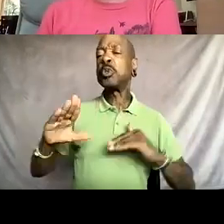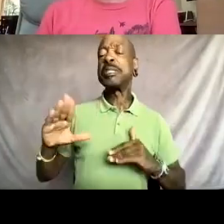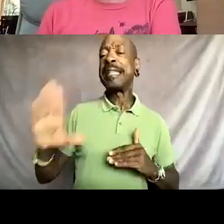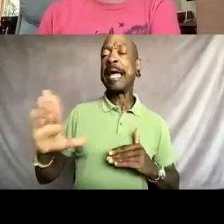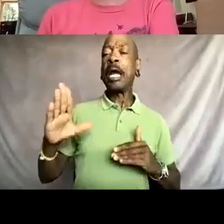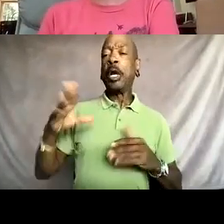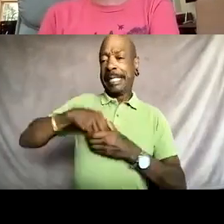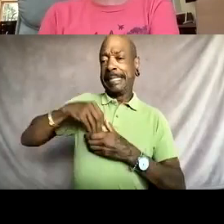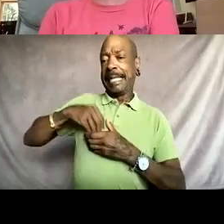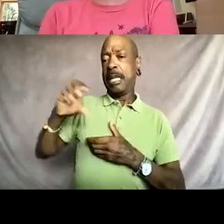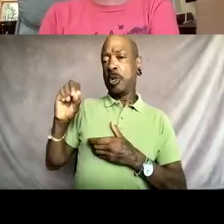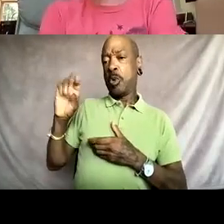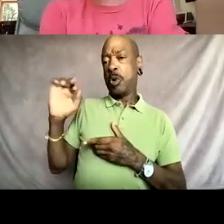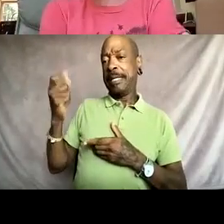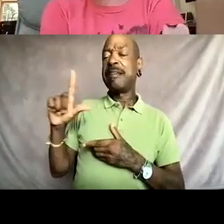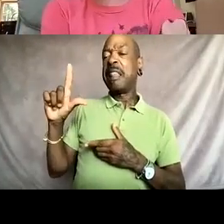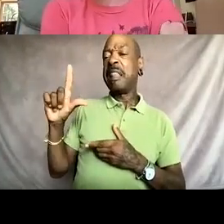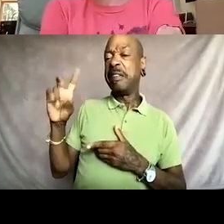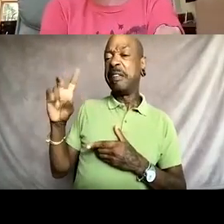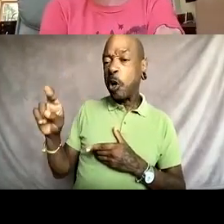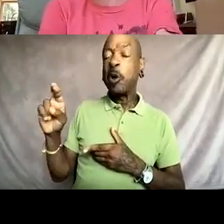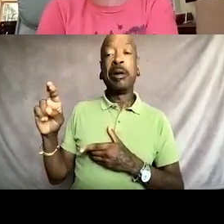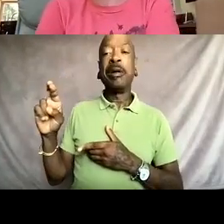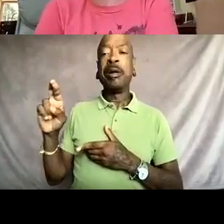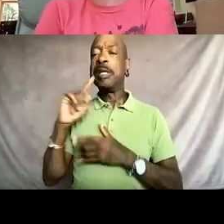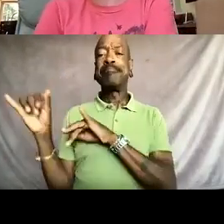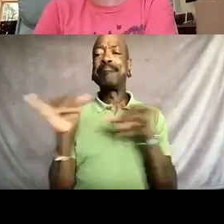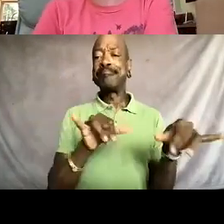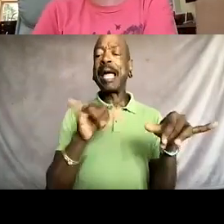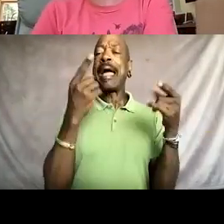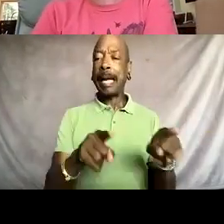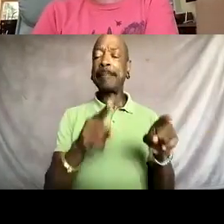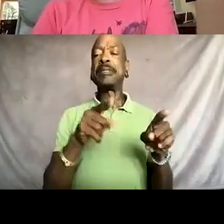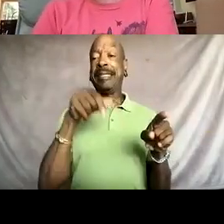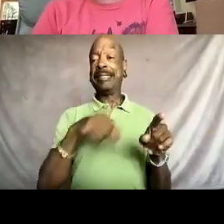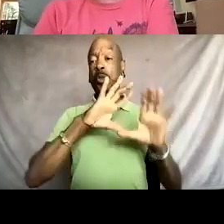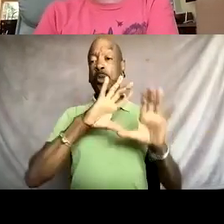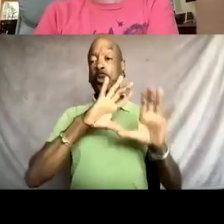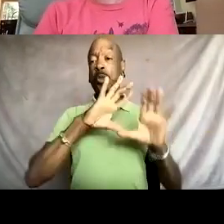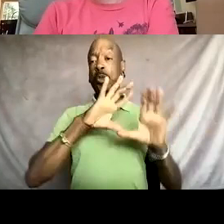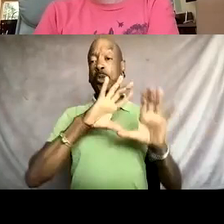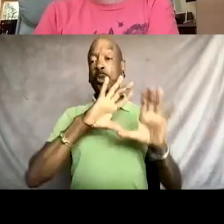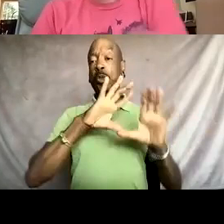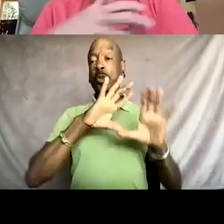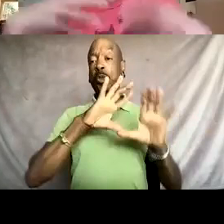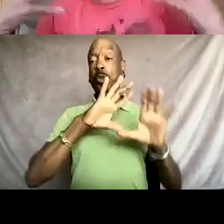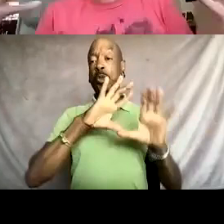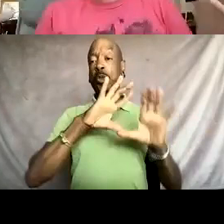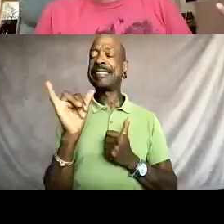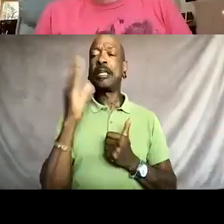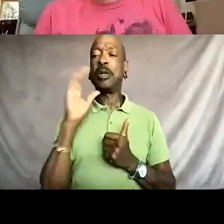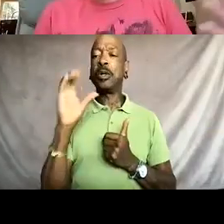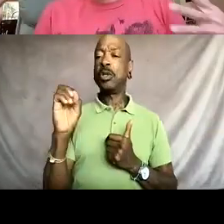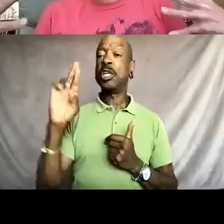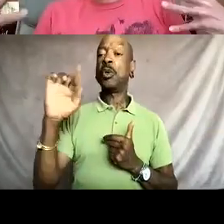get by. But that's really what happens to the land in this organization. I mean, in this world, which is, land is like the organs of the